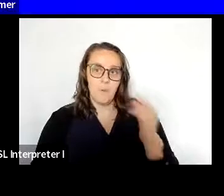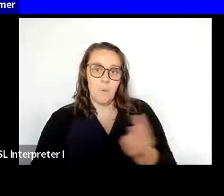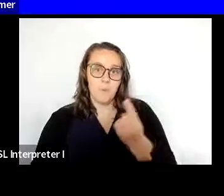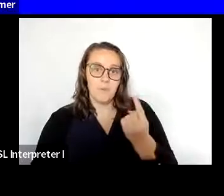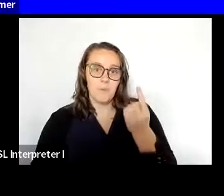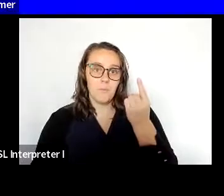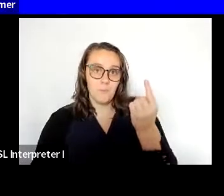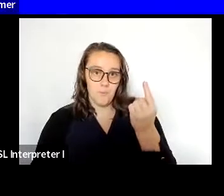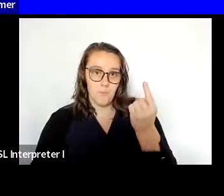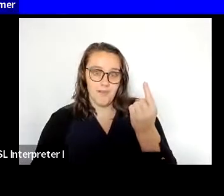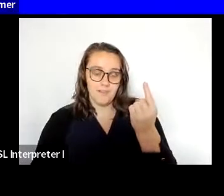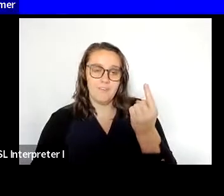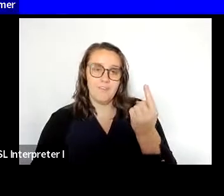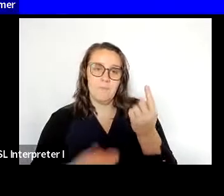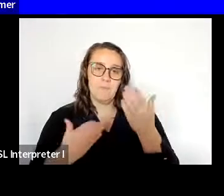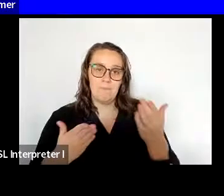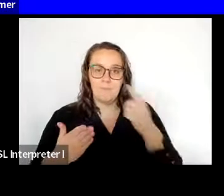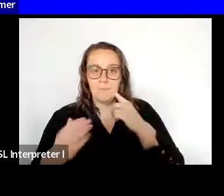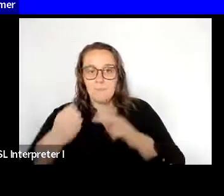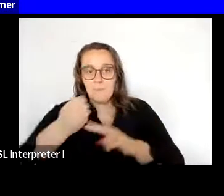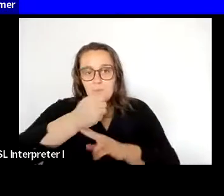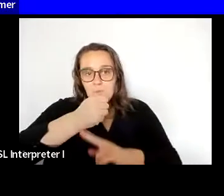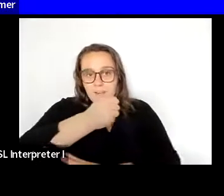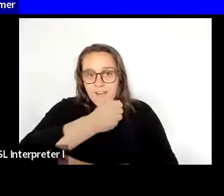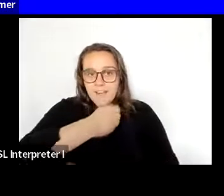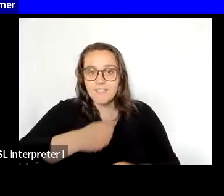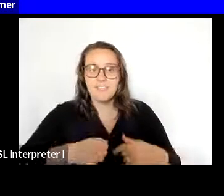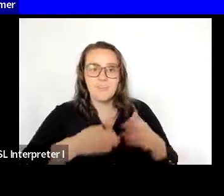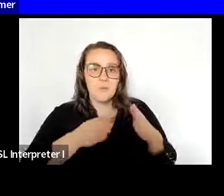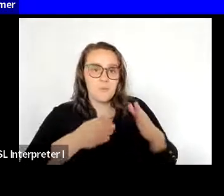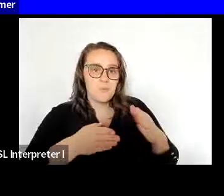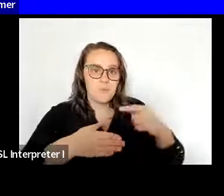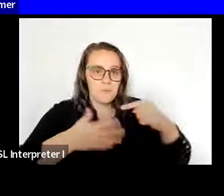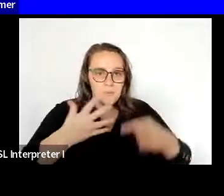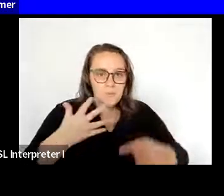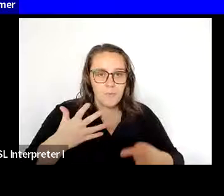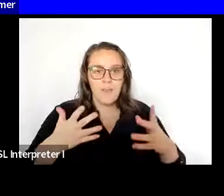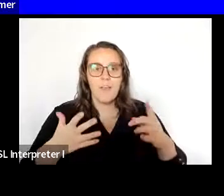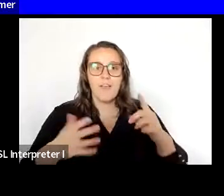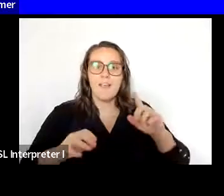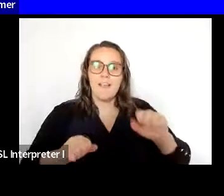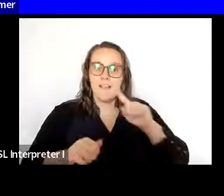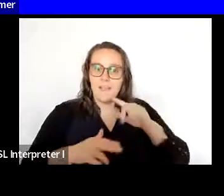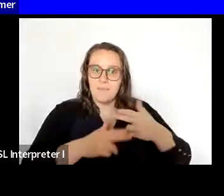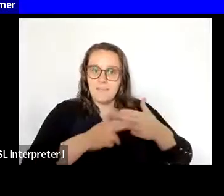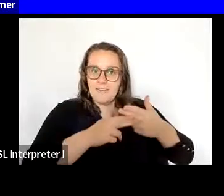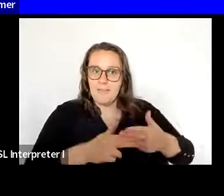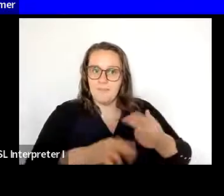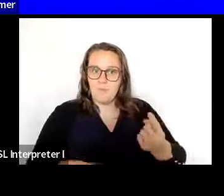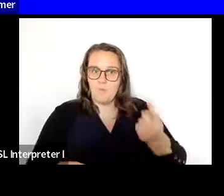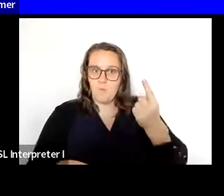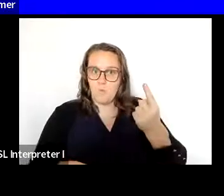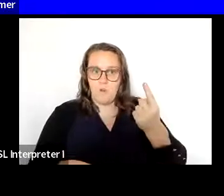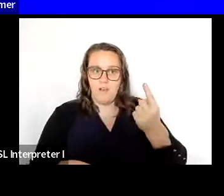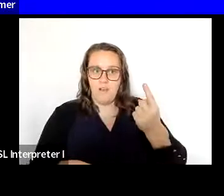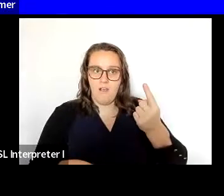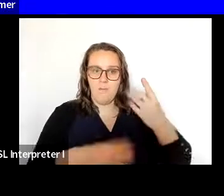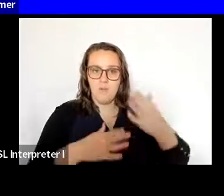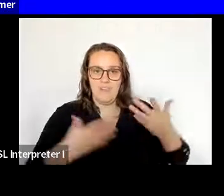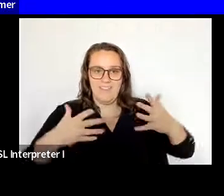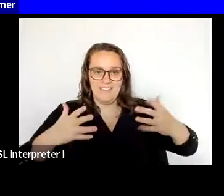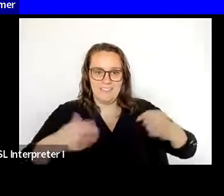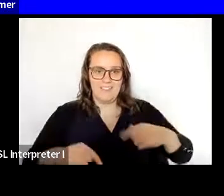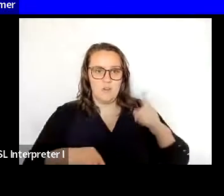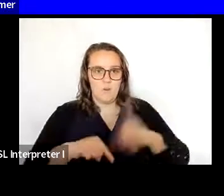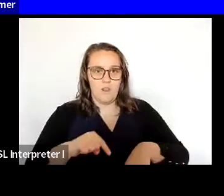bridge proposed to be designated in memory of Willie J. Hardy was previously known as the Lorraine Whitlock Bridge. In 2020, the